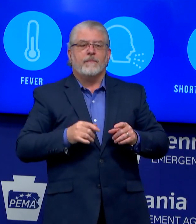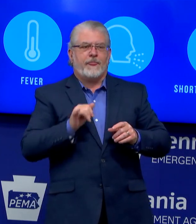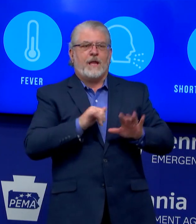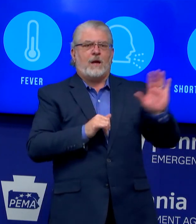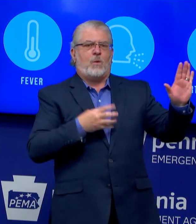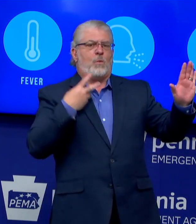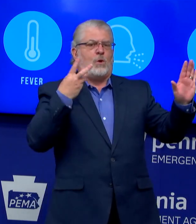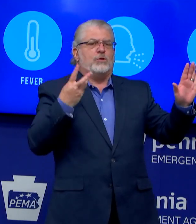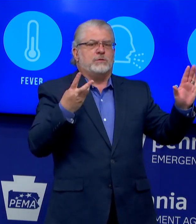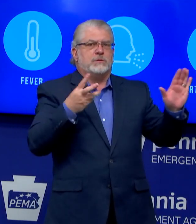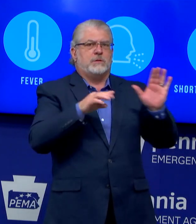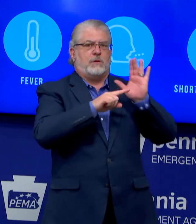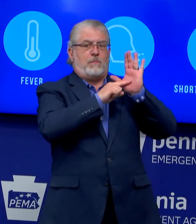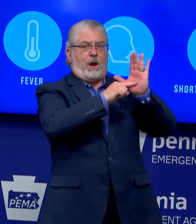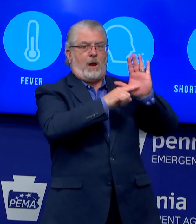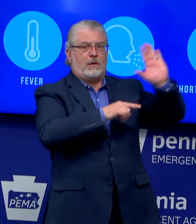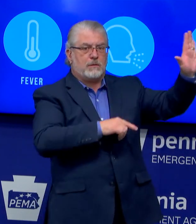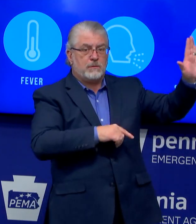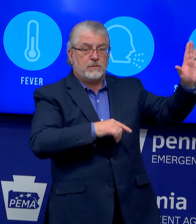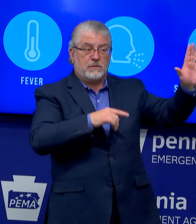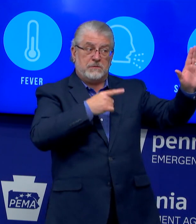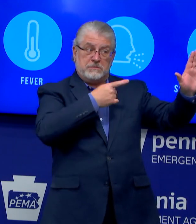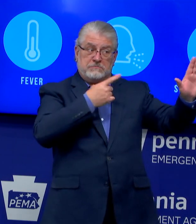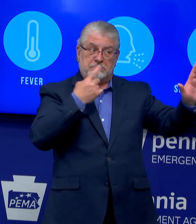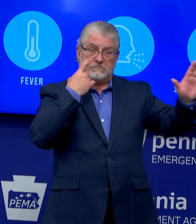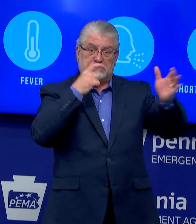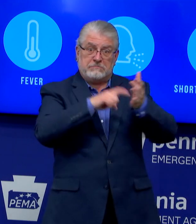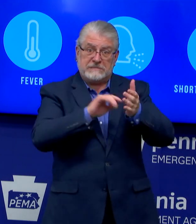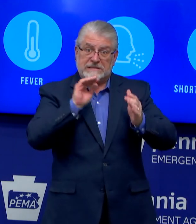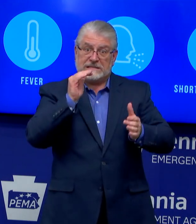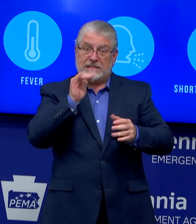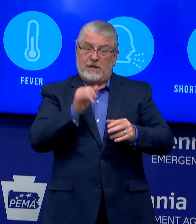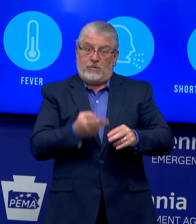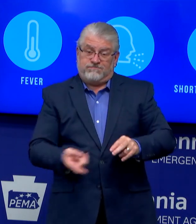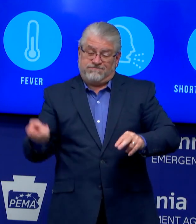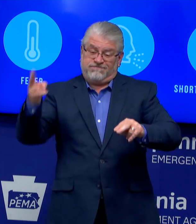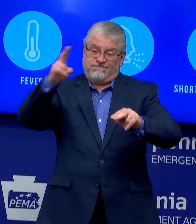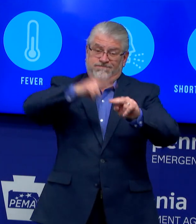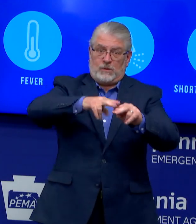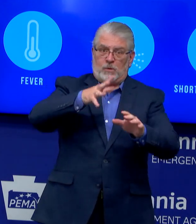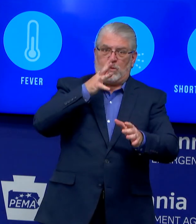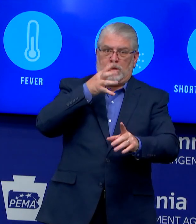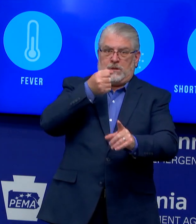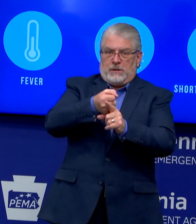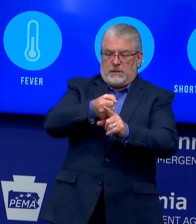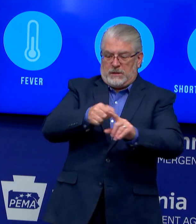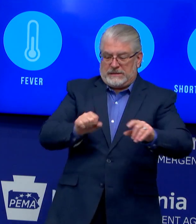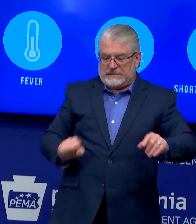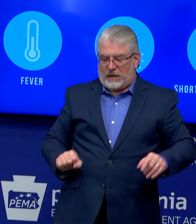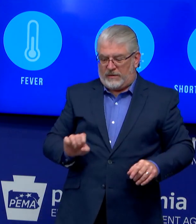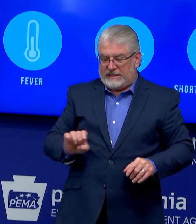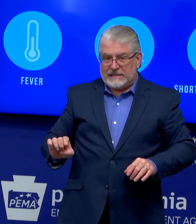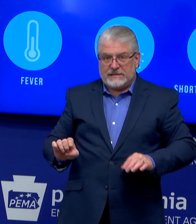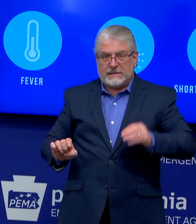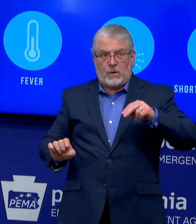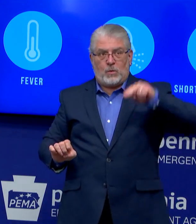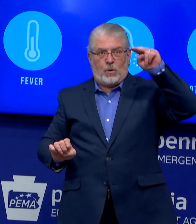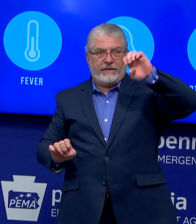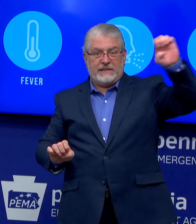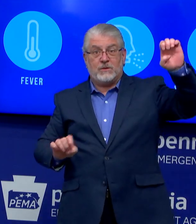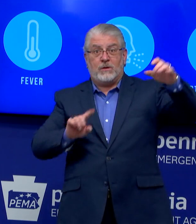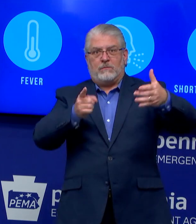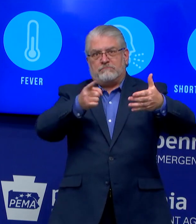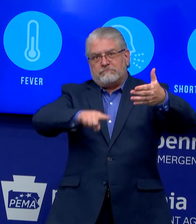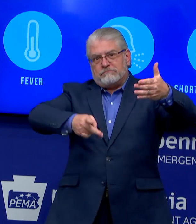southeast and the northeast over the next week or more, but not in all areas of Pennsylvania. And so we're going to be watching